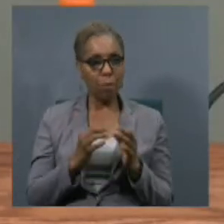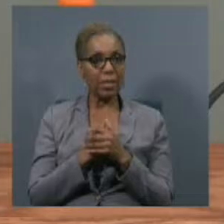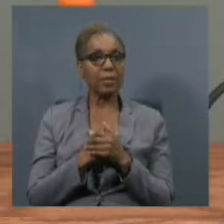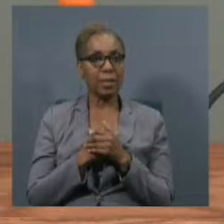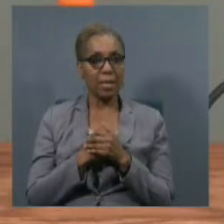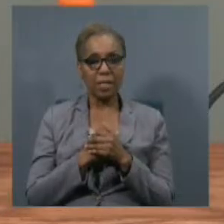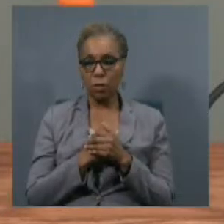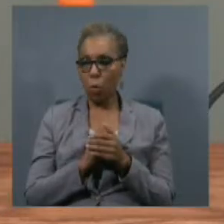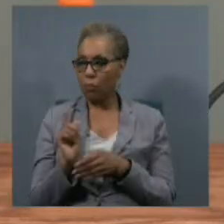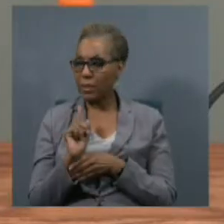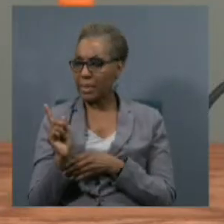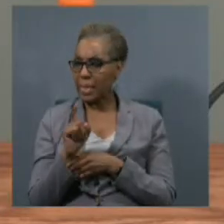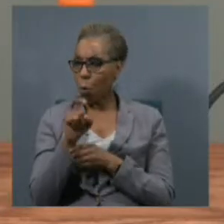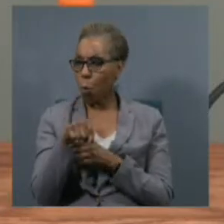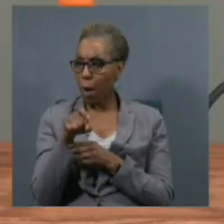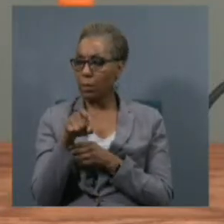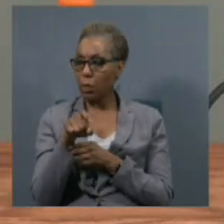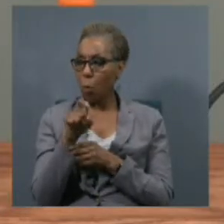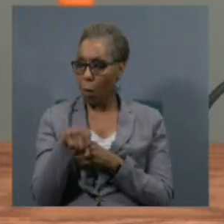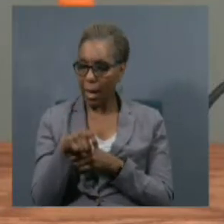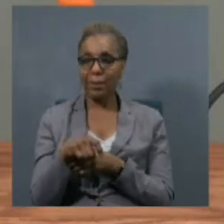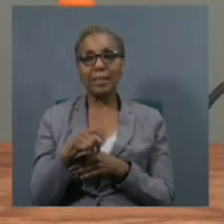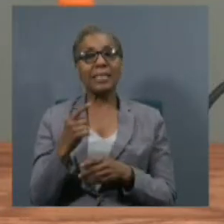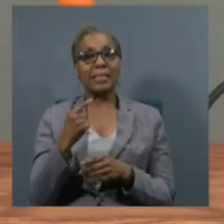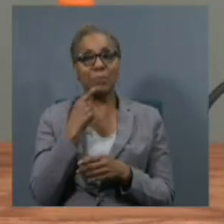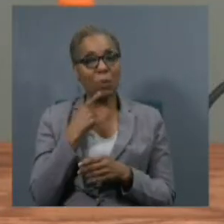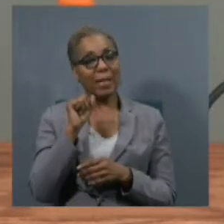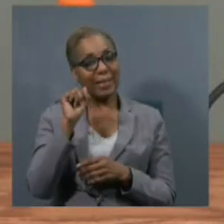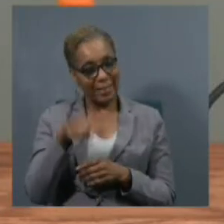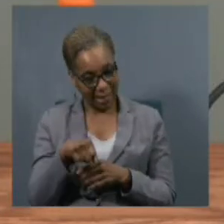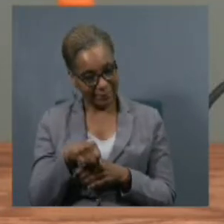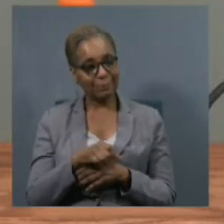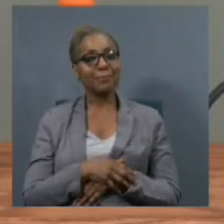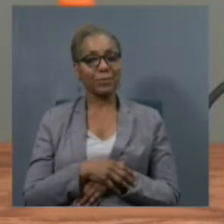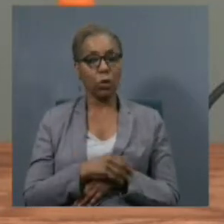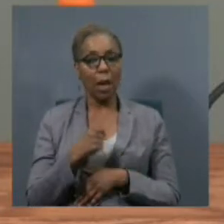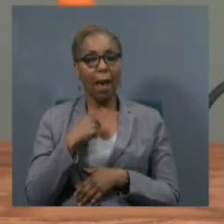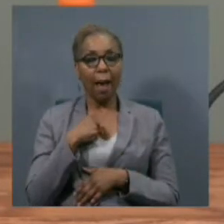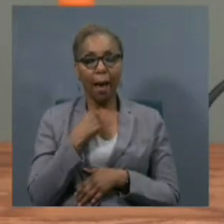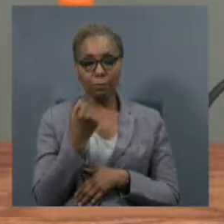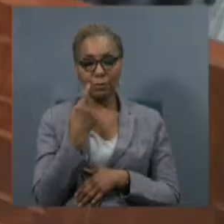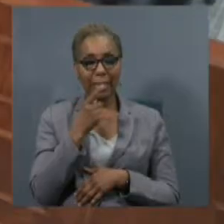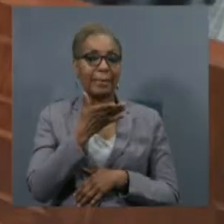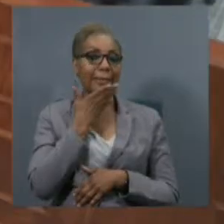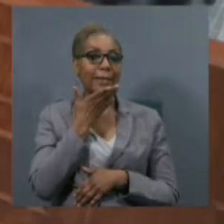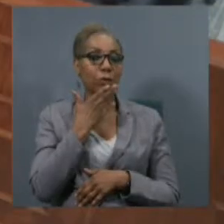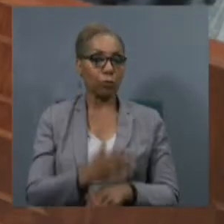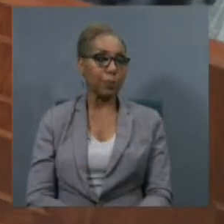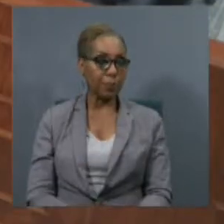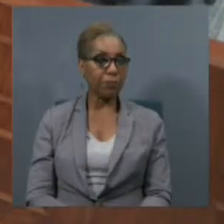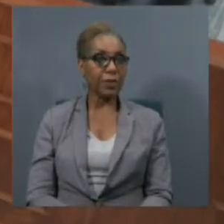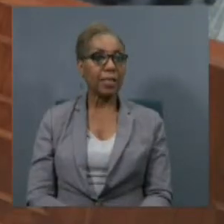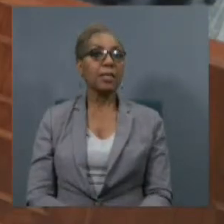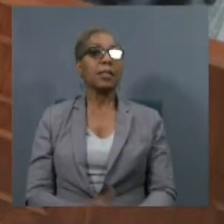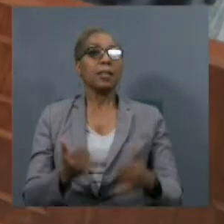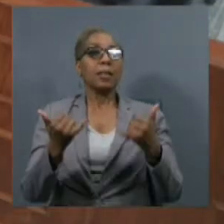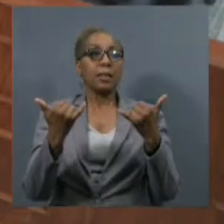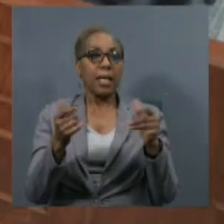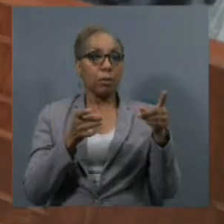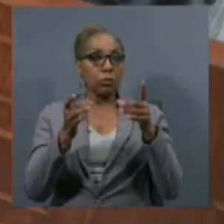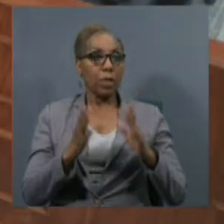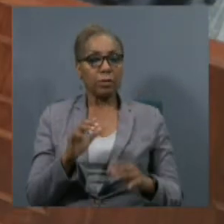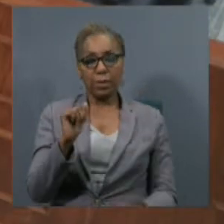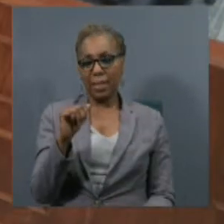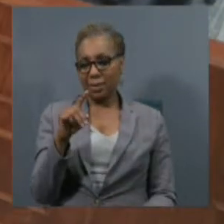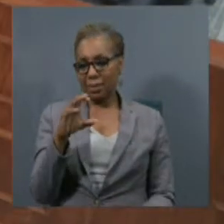the needs are. Disappointed? Yes, I am. I totally understand. Thank you. Director Adcock, then Director